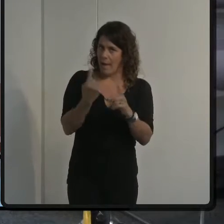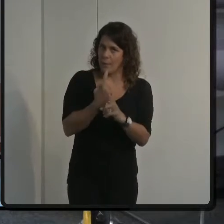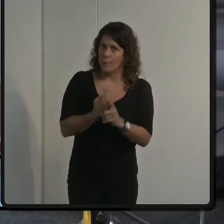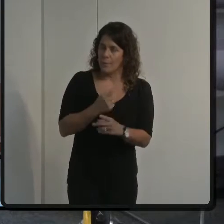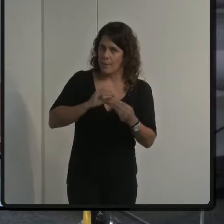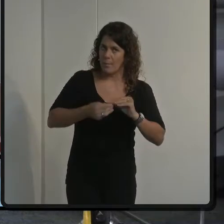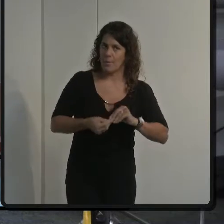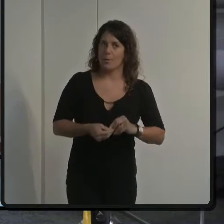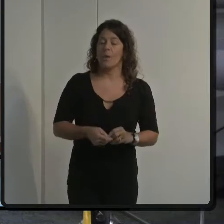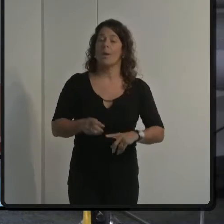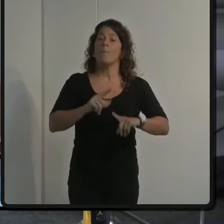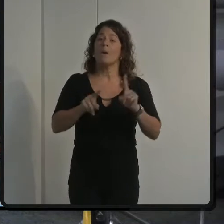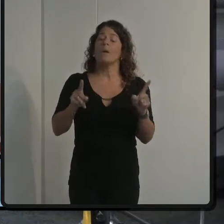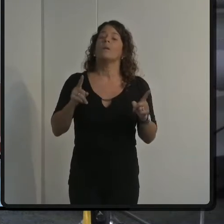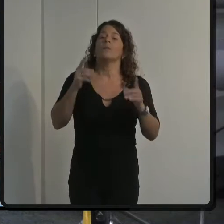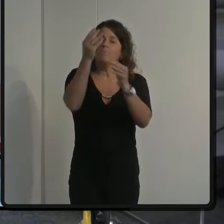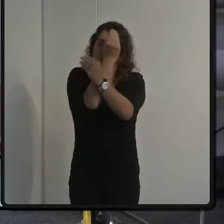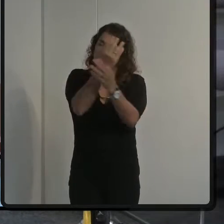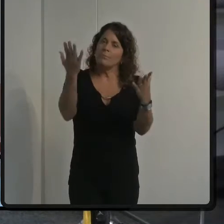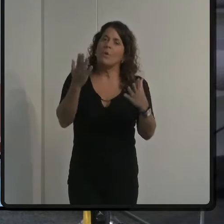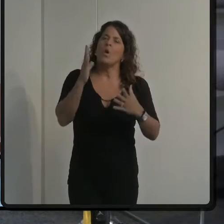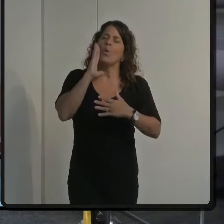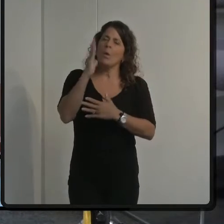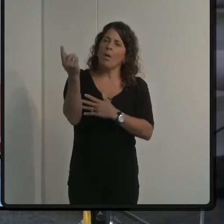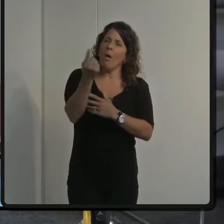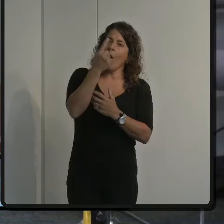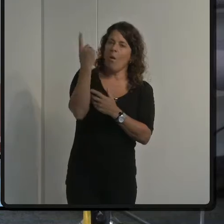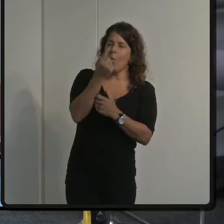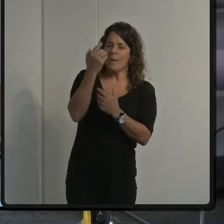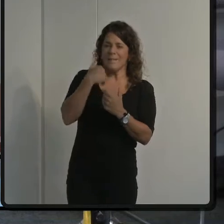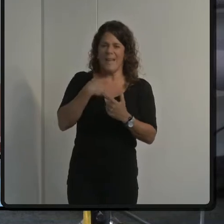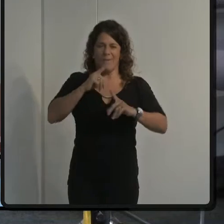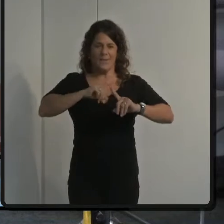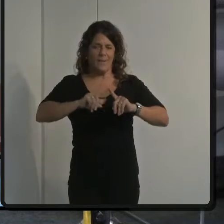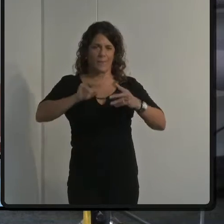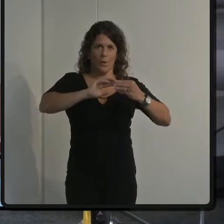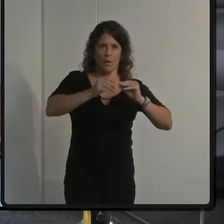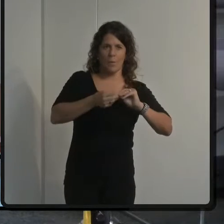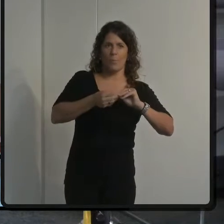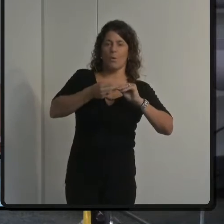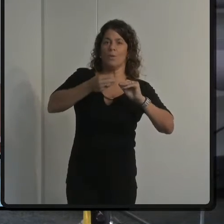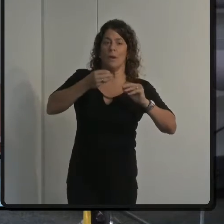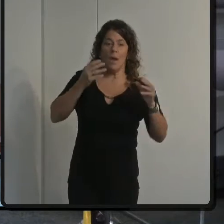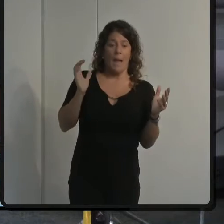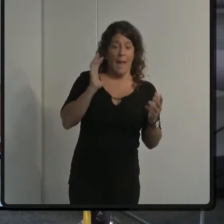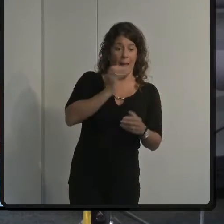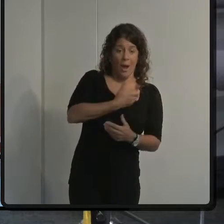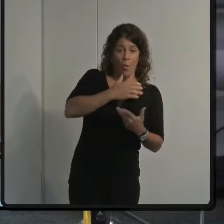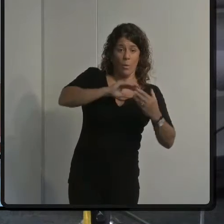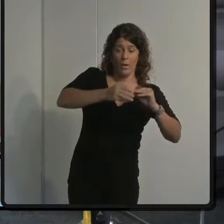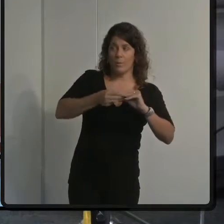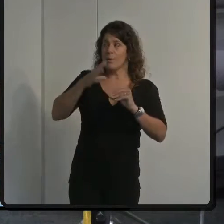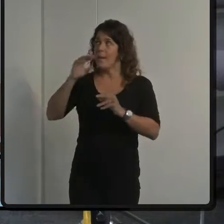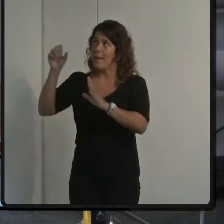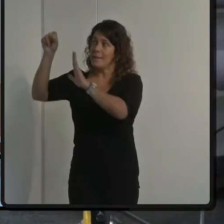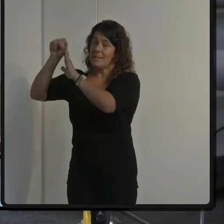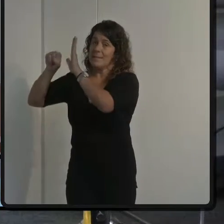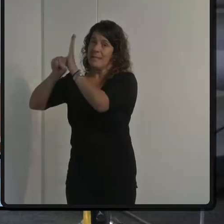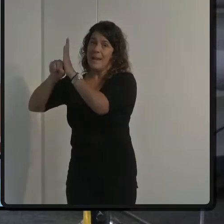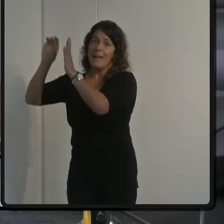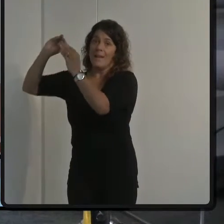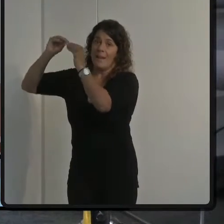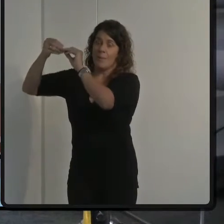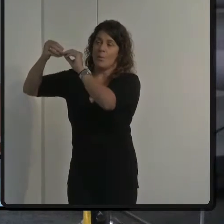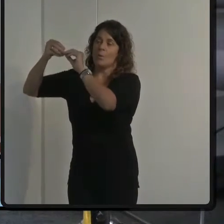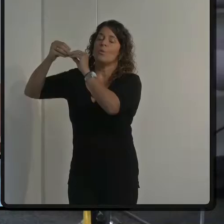differences between our website and the information on the various state data dashboards due to lag in reporting dates